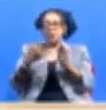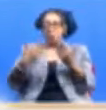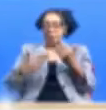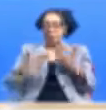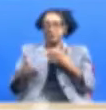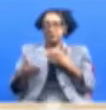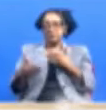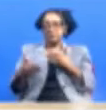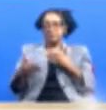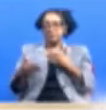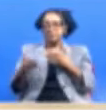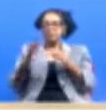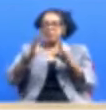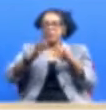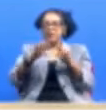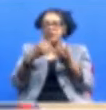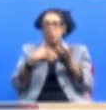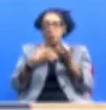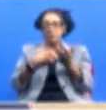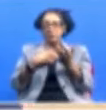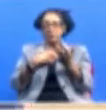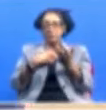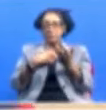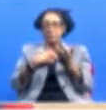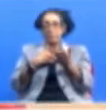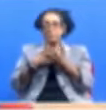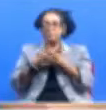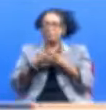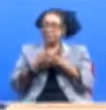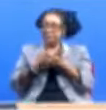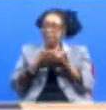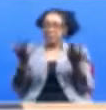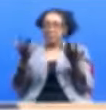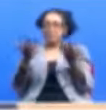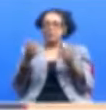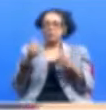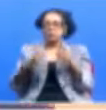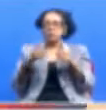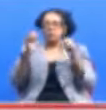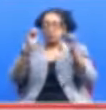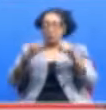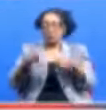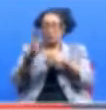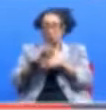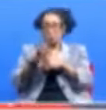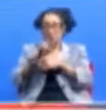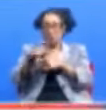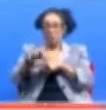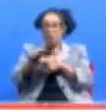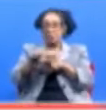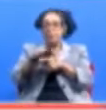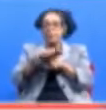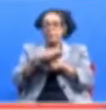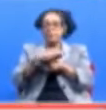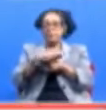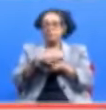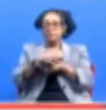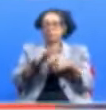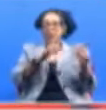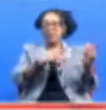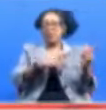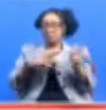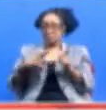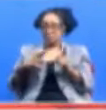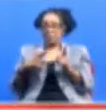limbs. Kama kuna nguvu yoyote ambayo ataitumia kwa area hii, akuchanyanganya wa bunduki,